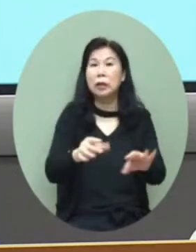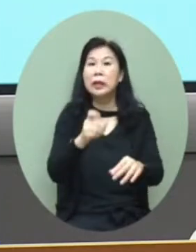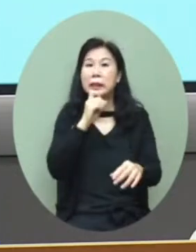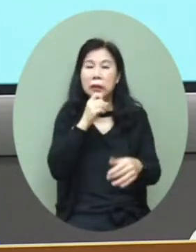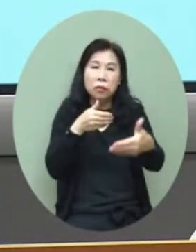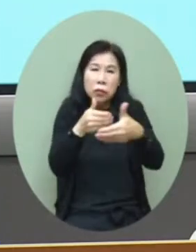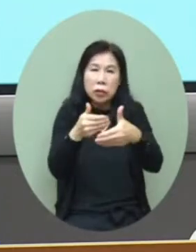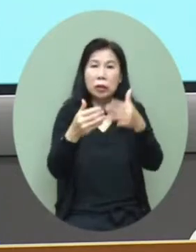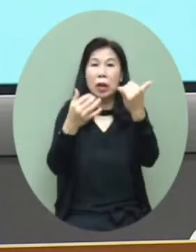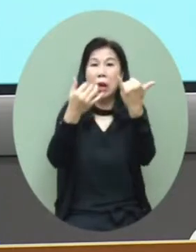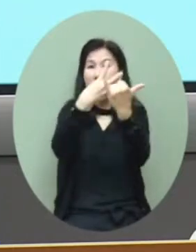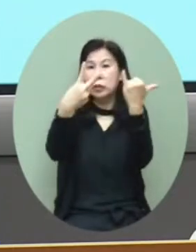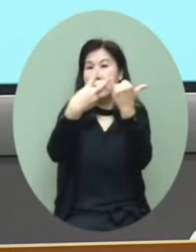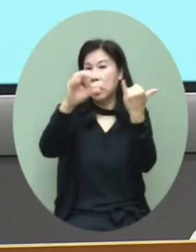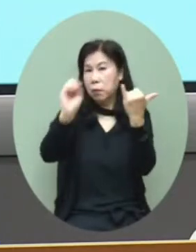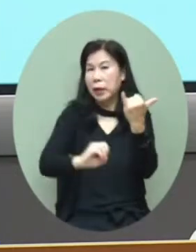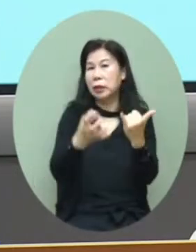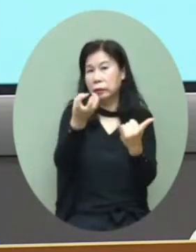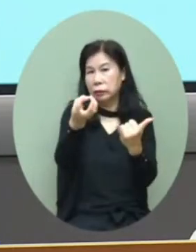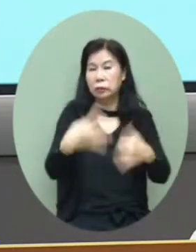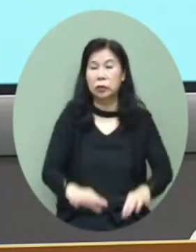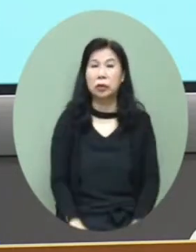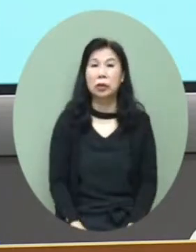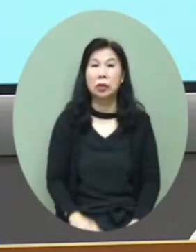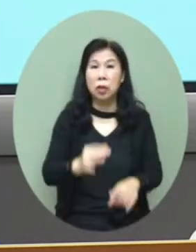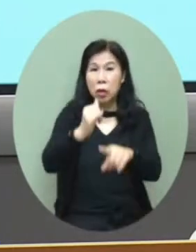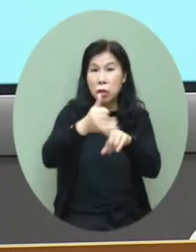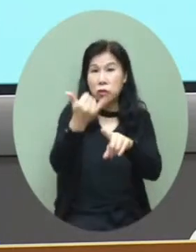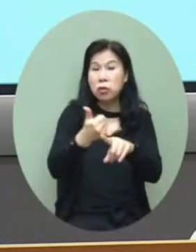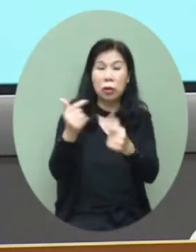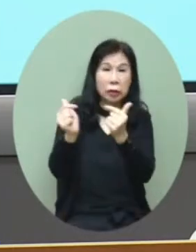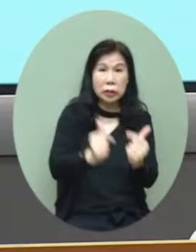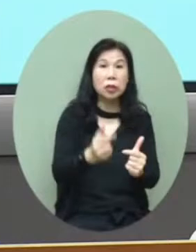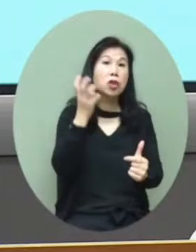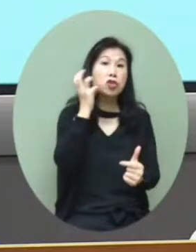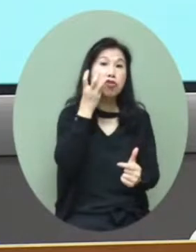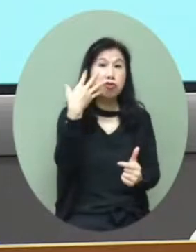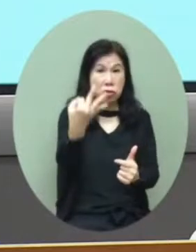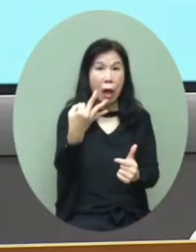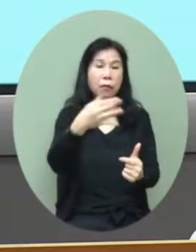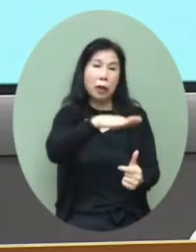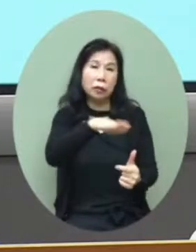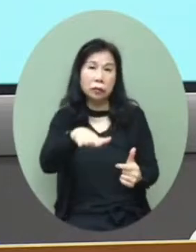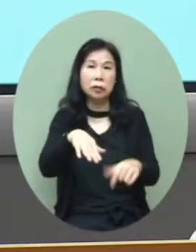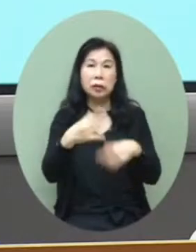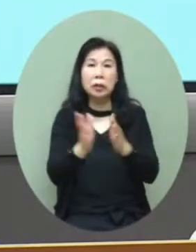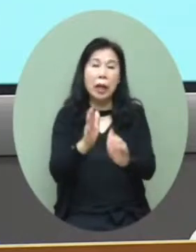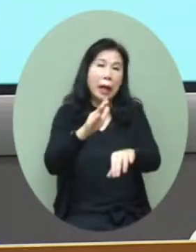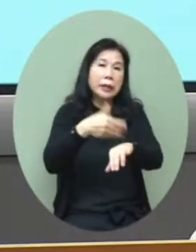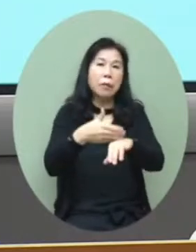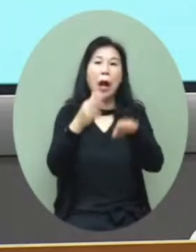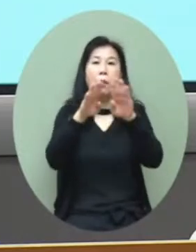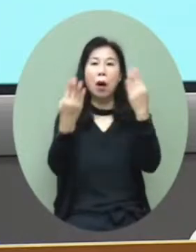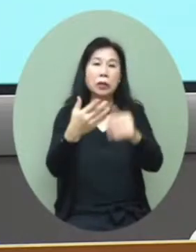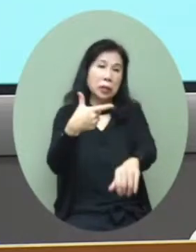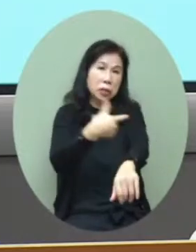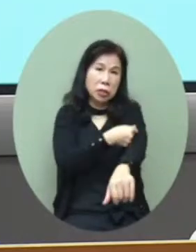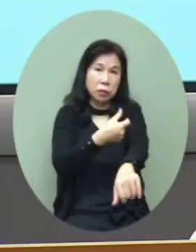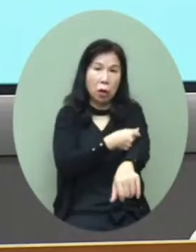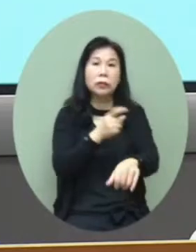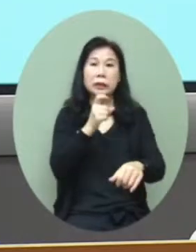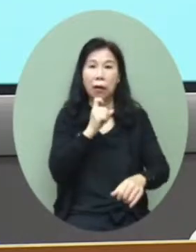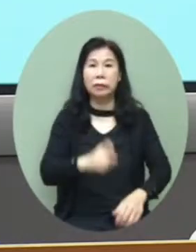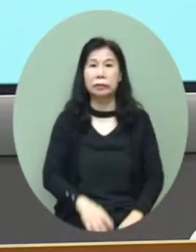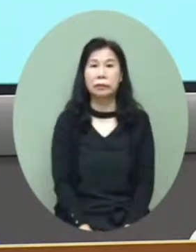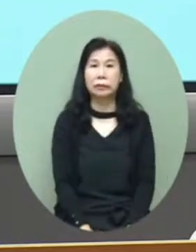the vaccination rate for those under the age of 12 is also low. Only 62% have received